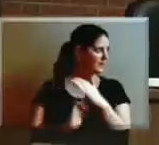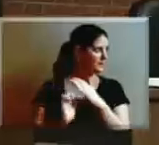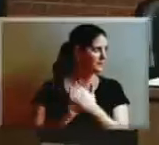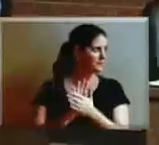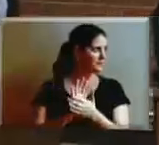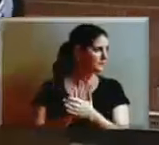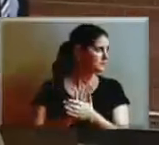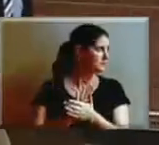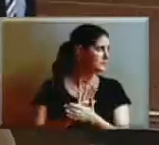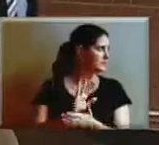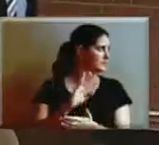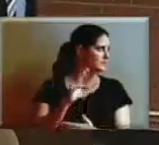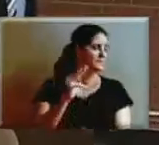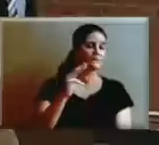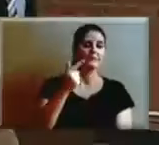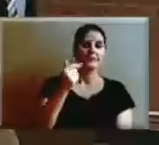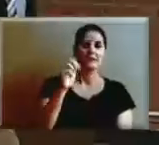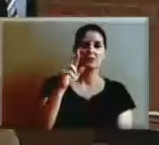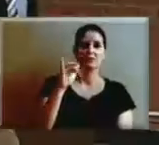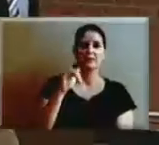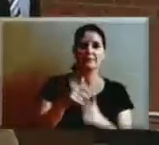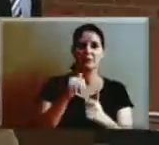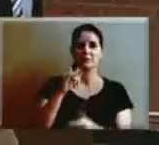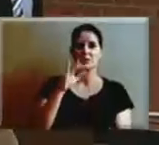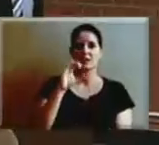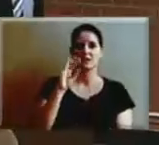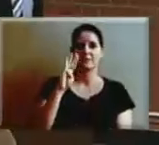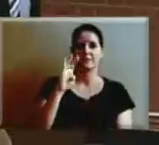Michael Terry from Jacob Elementary School.